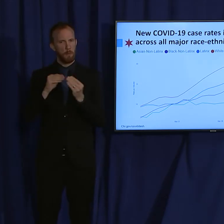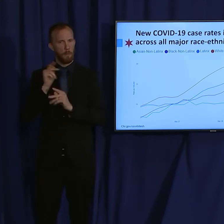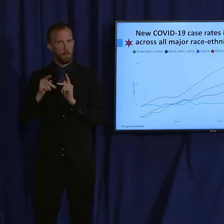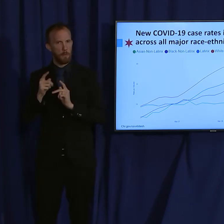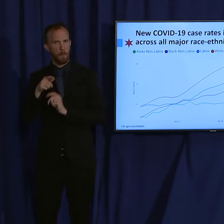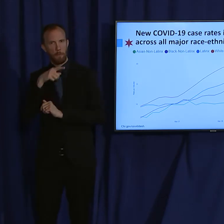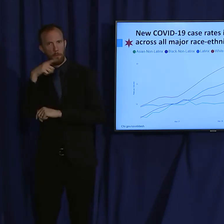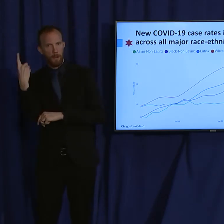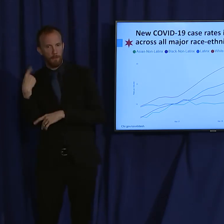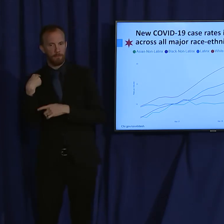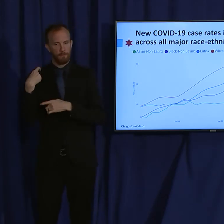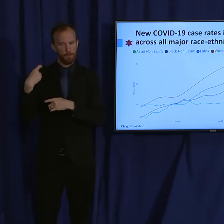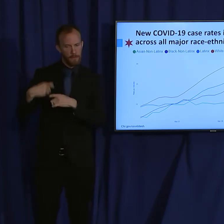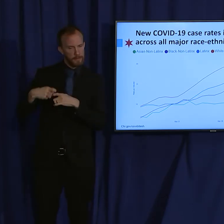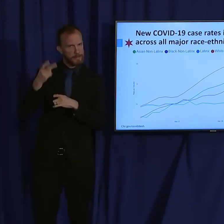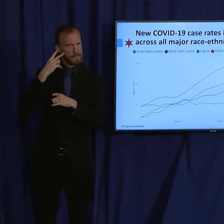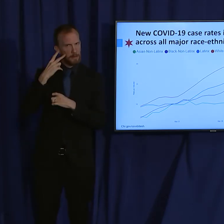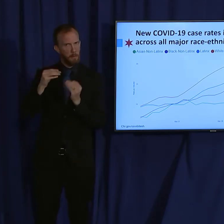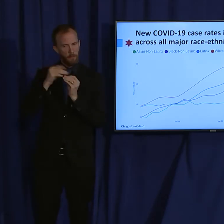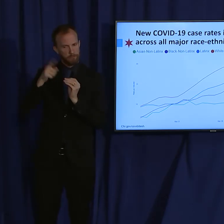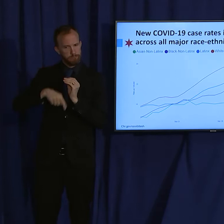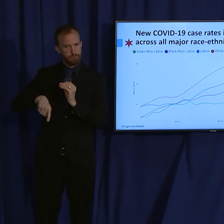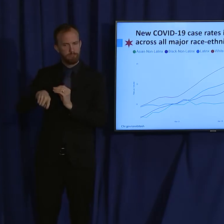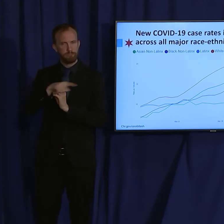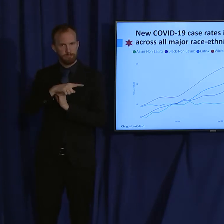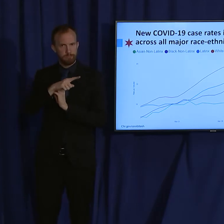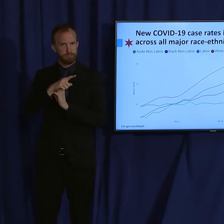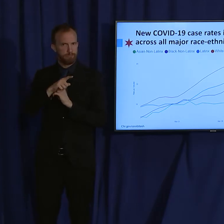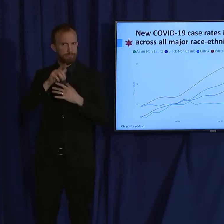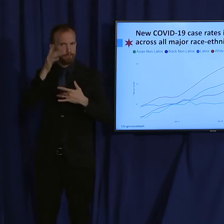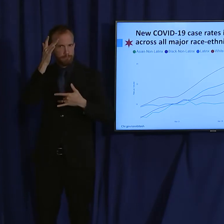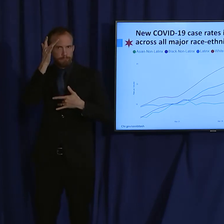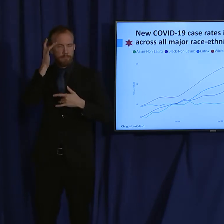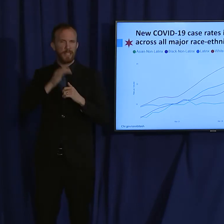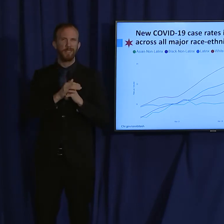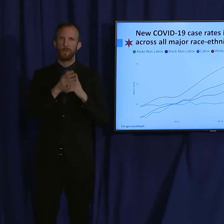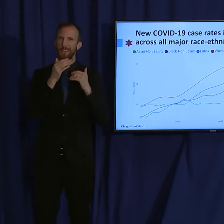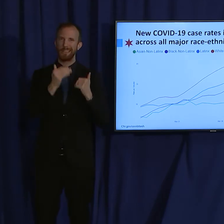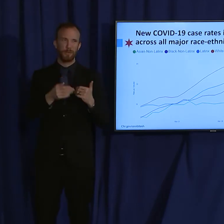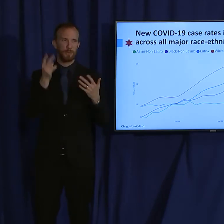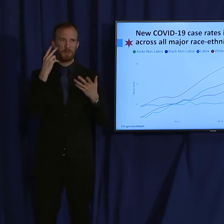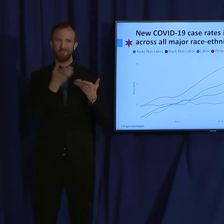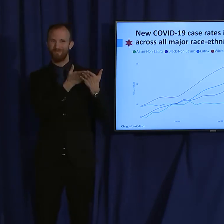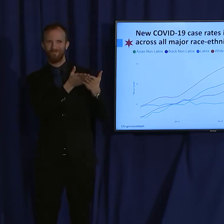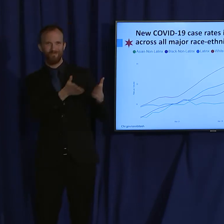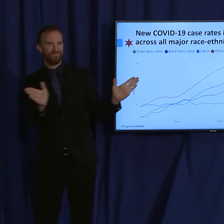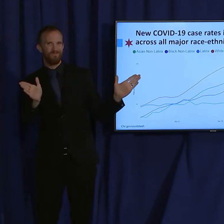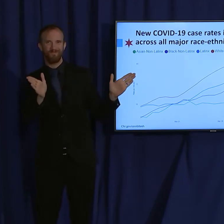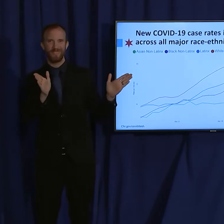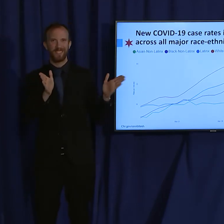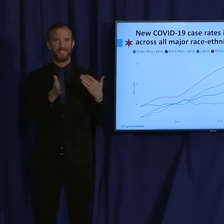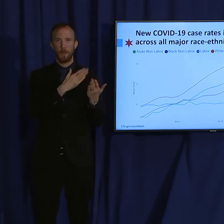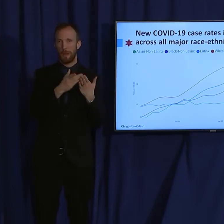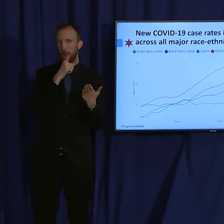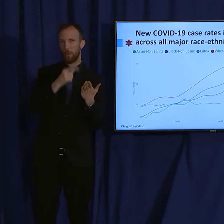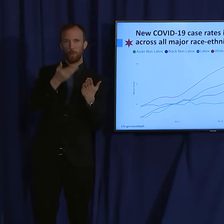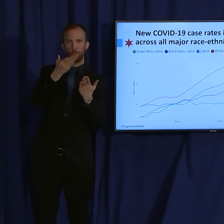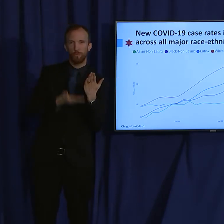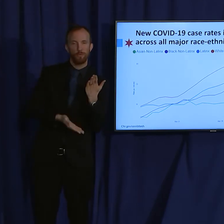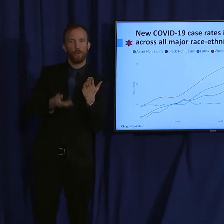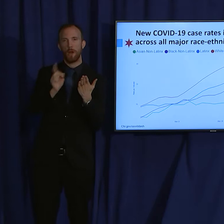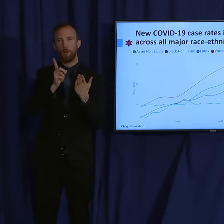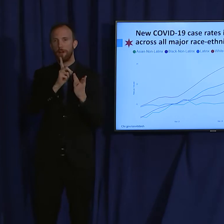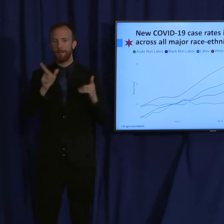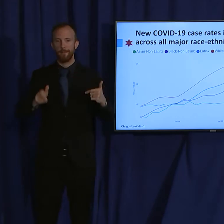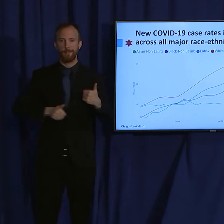Chicagoans, Latinx Chicagoans. So at this point, this really is widespread. And I want to say broadly that no matter who you are or where you